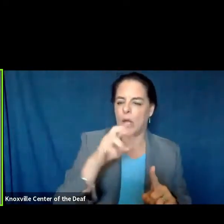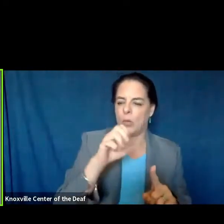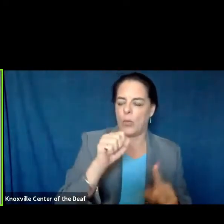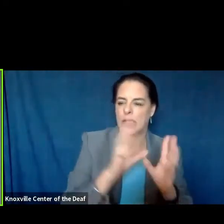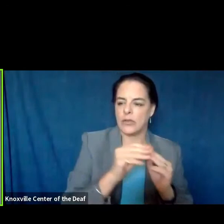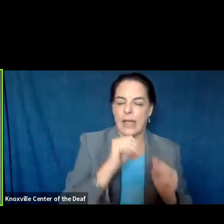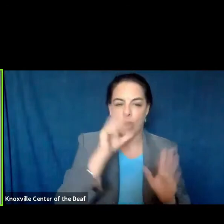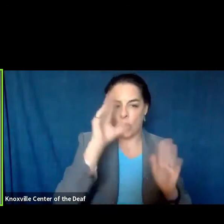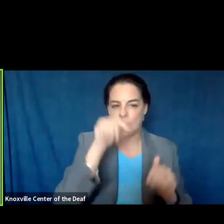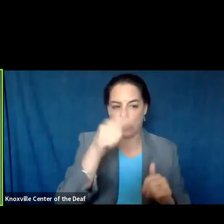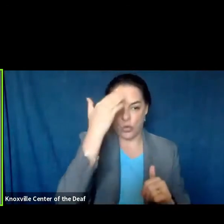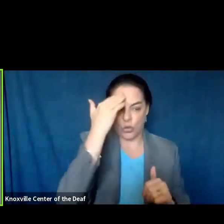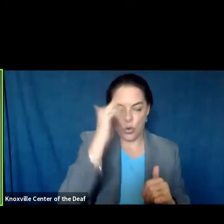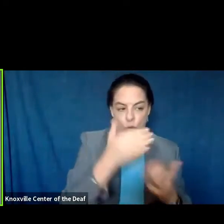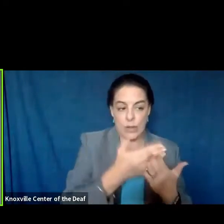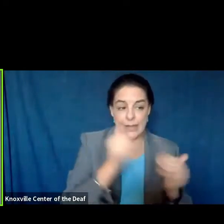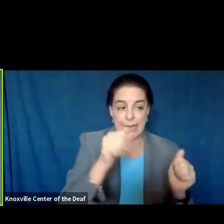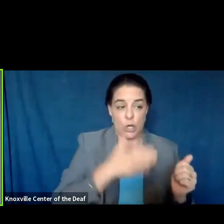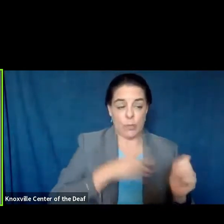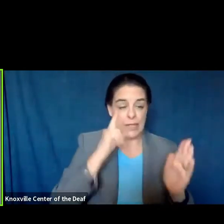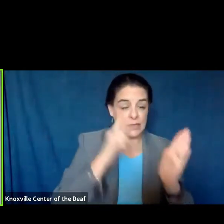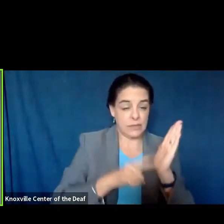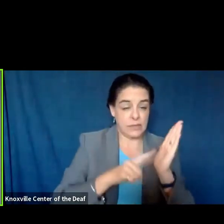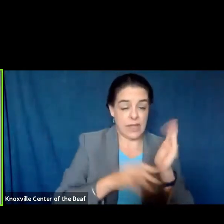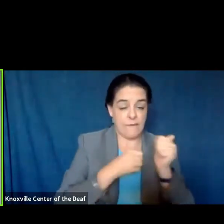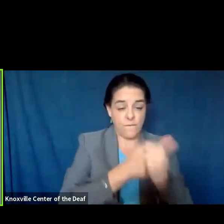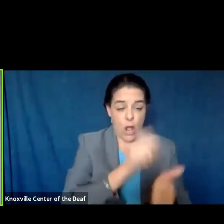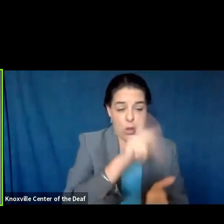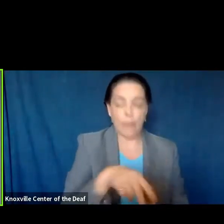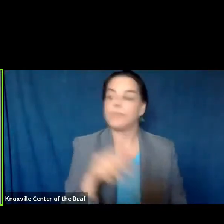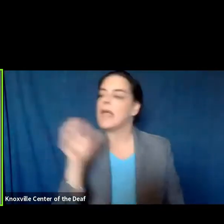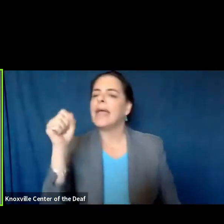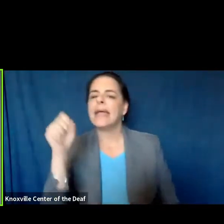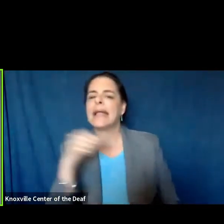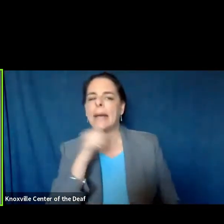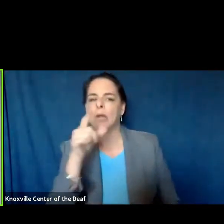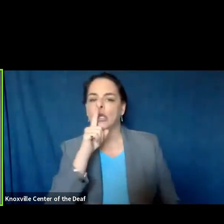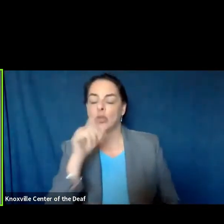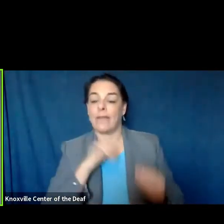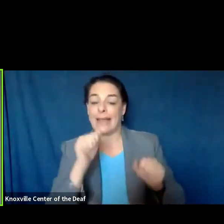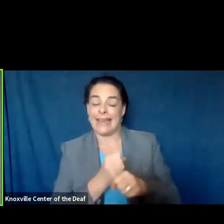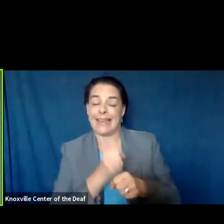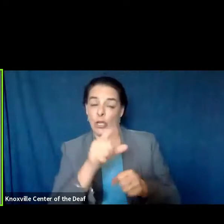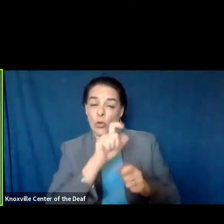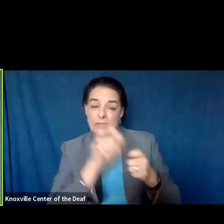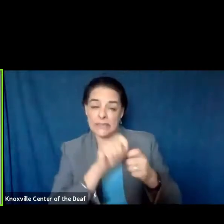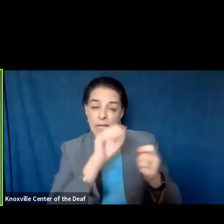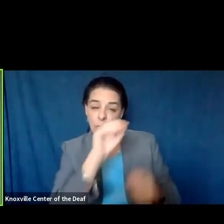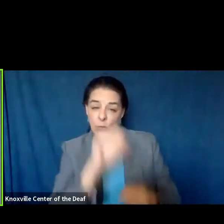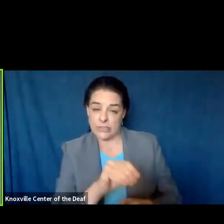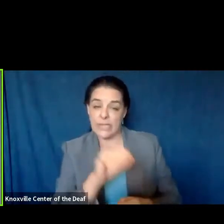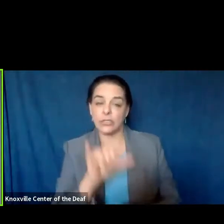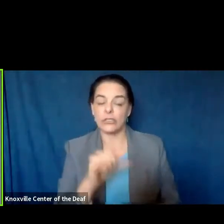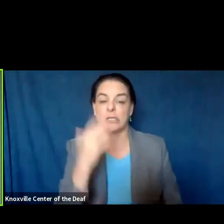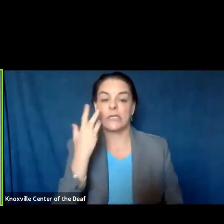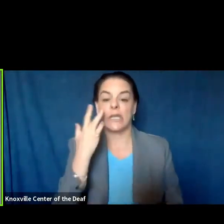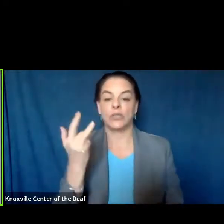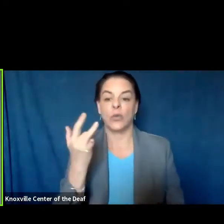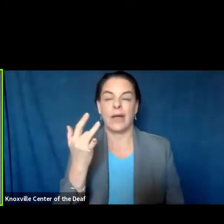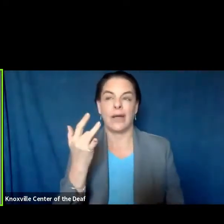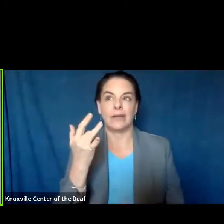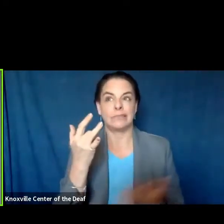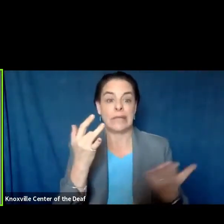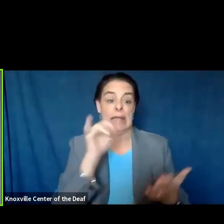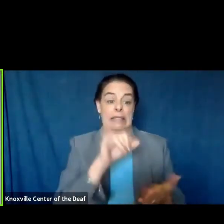expect you to know these things. Can you please look into that and follow up? Yeah, I don't know that I'm going to be able to get you the exact percentage, which is why for that day